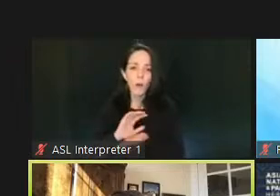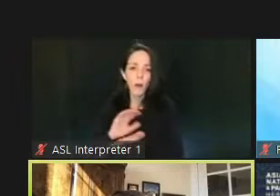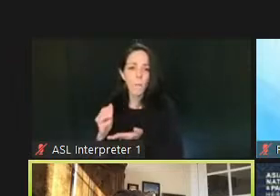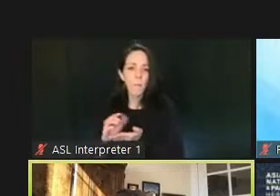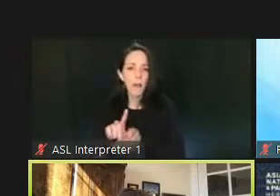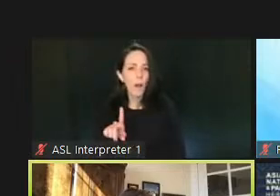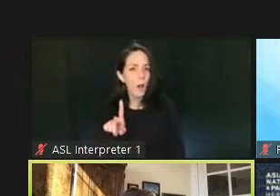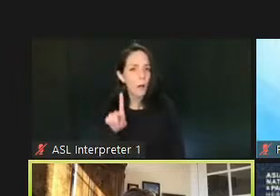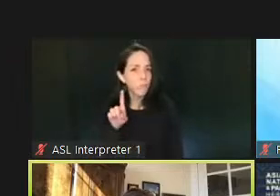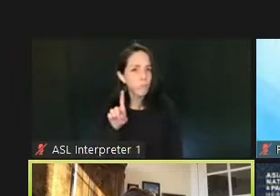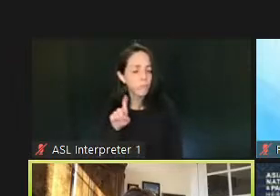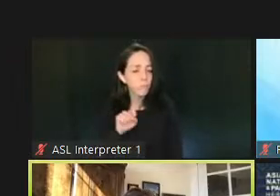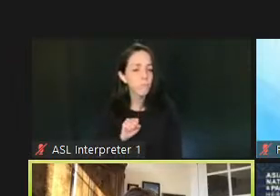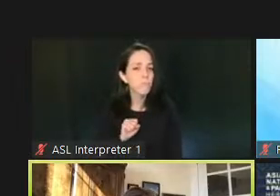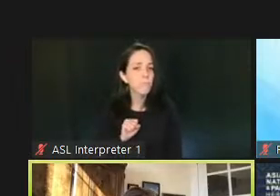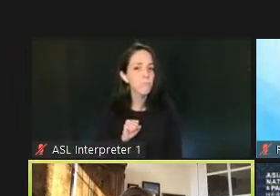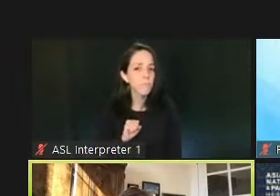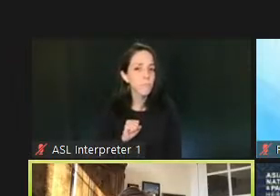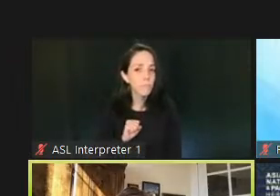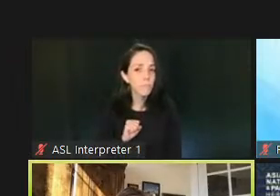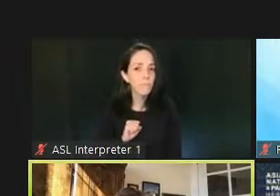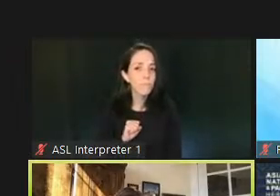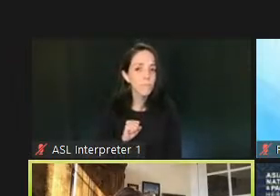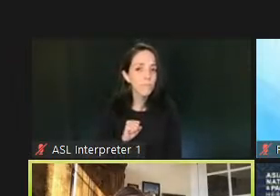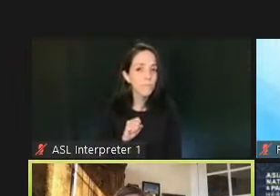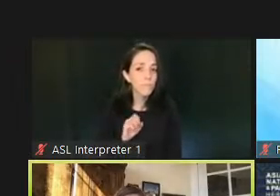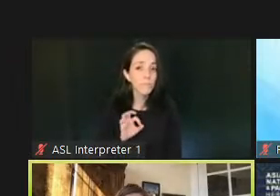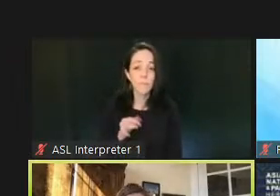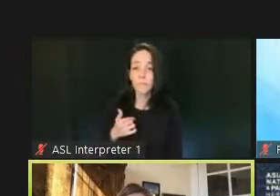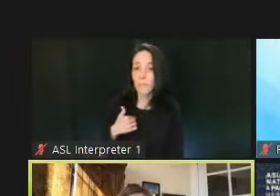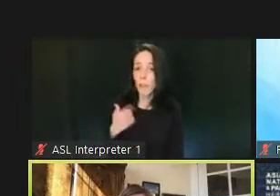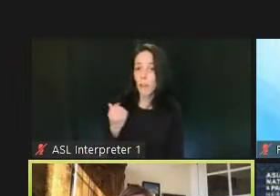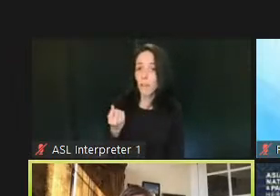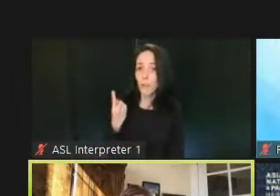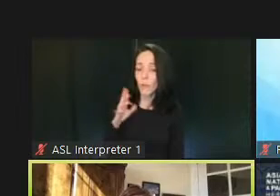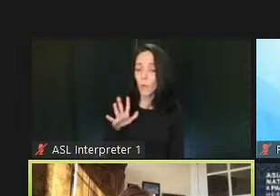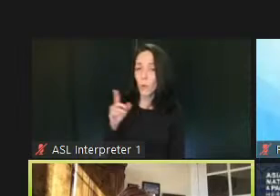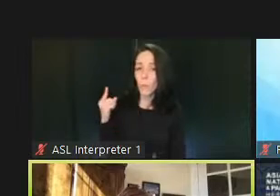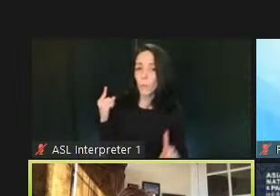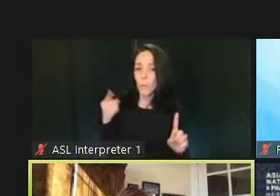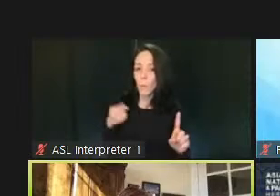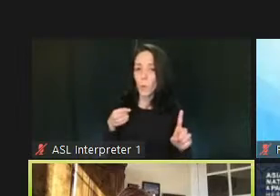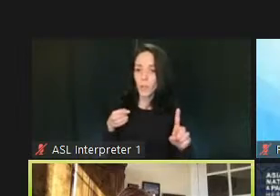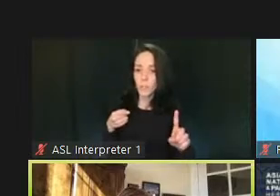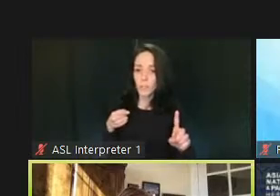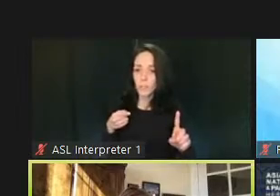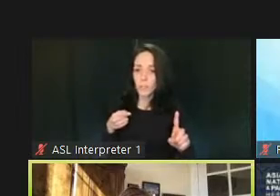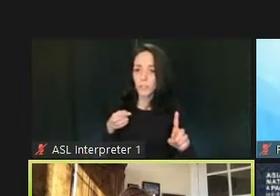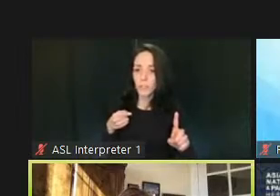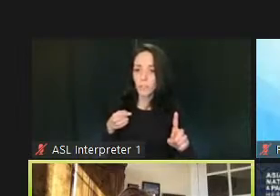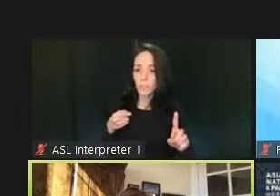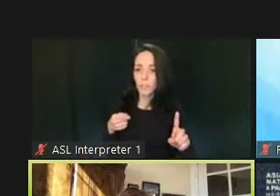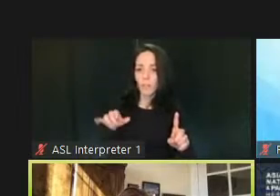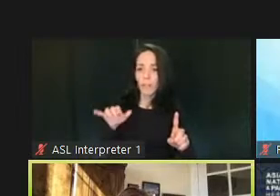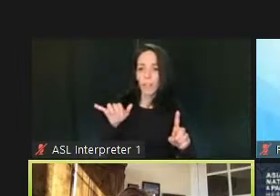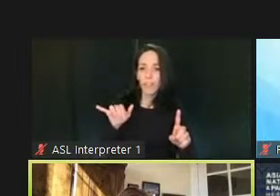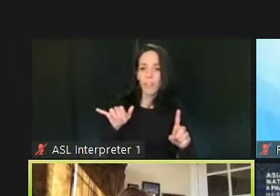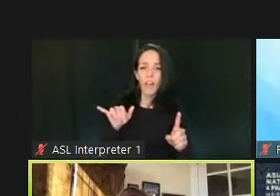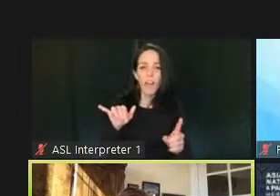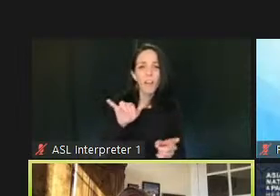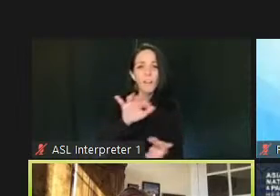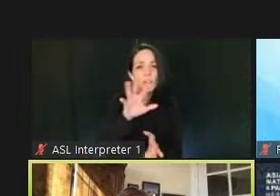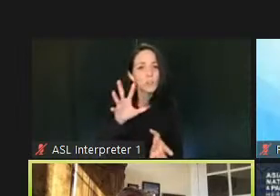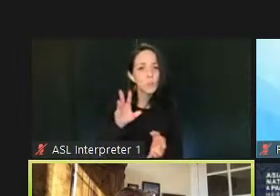So it's, I mean, that if I understand what you're getting at, that's, yeah, that total